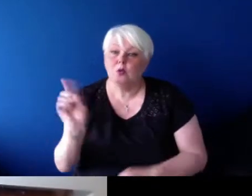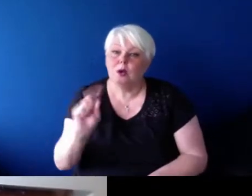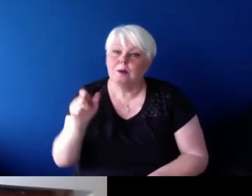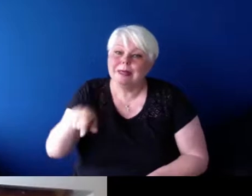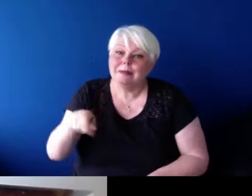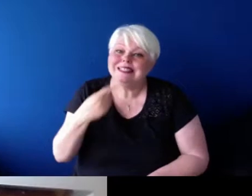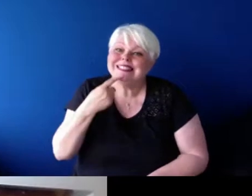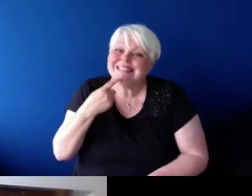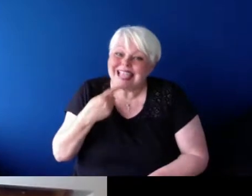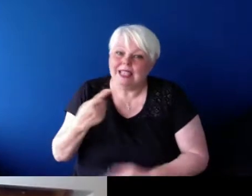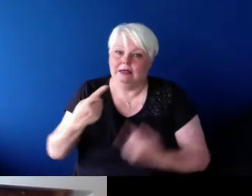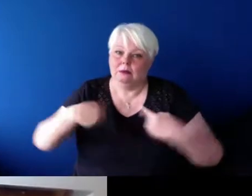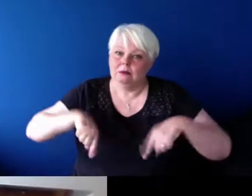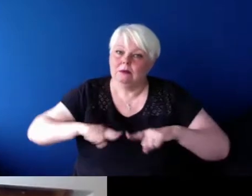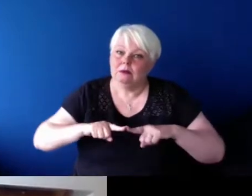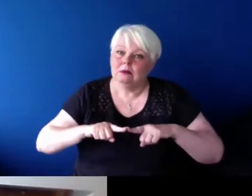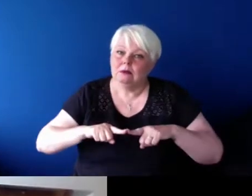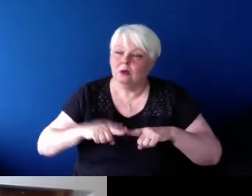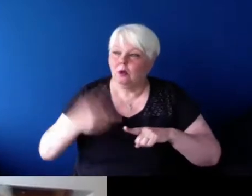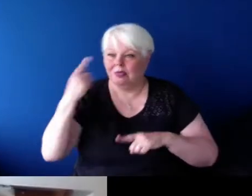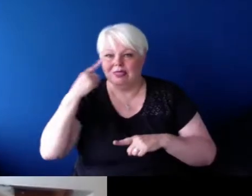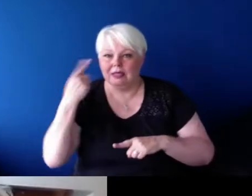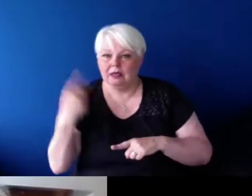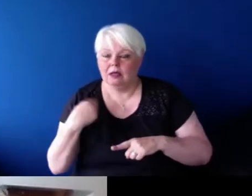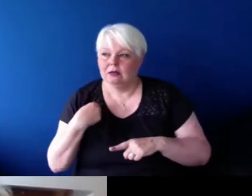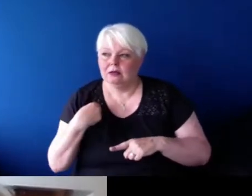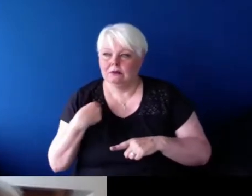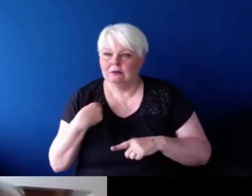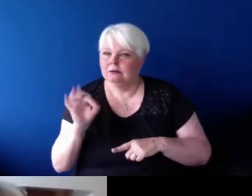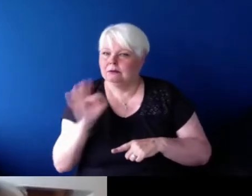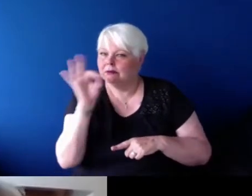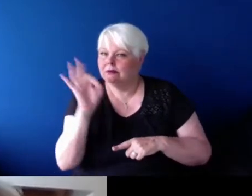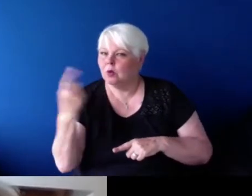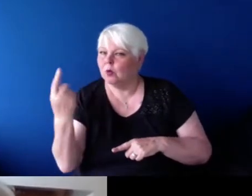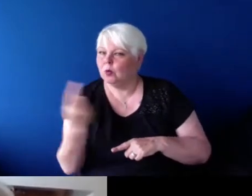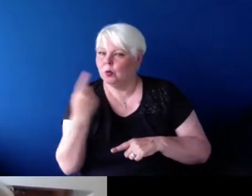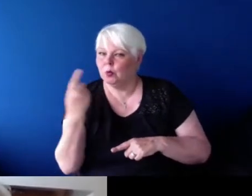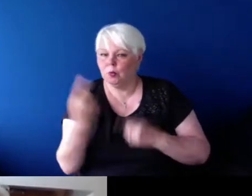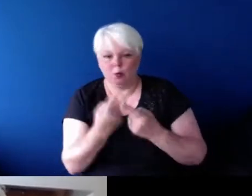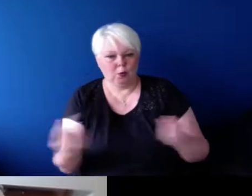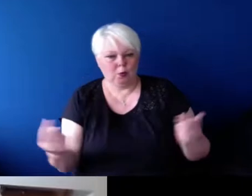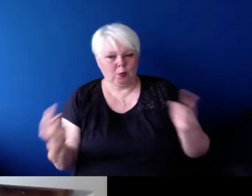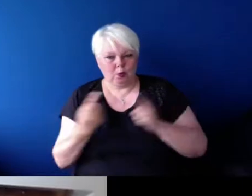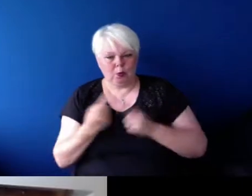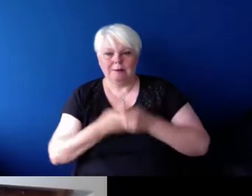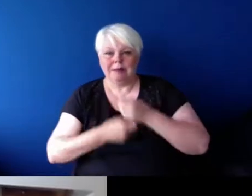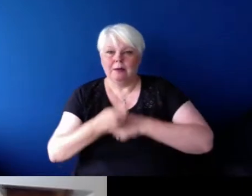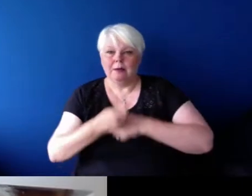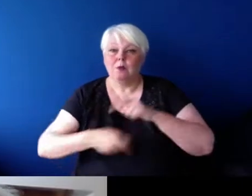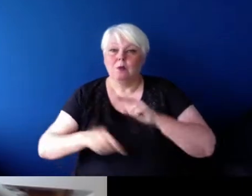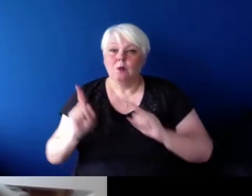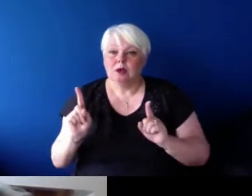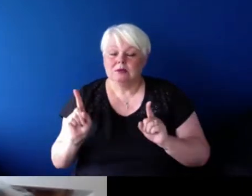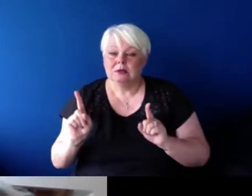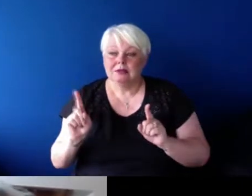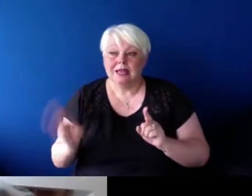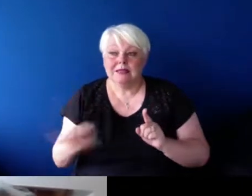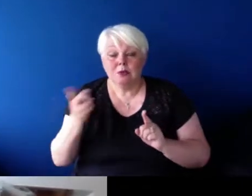are. So the question is, who are we and what are we becoming? And that's both totally